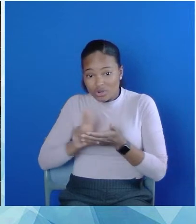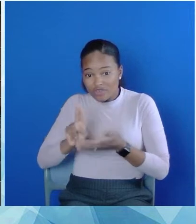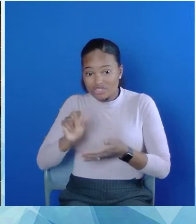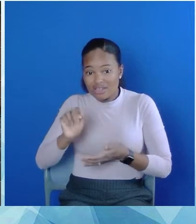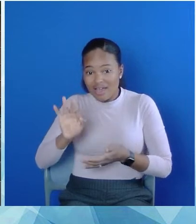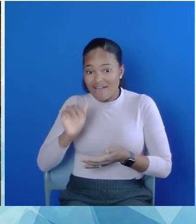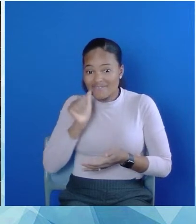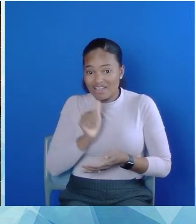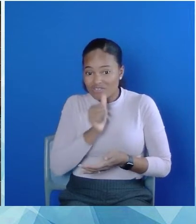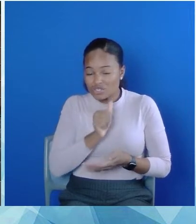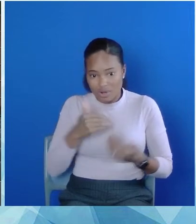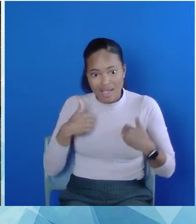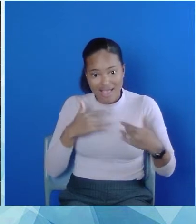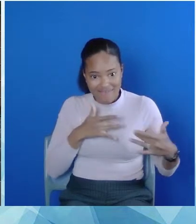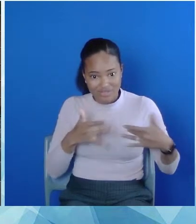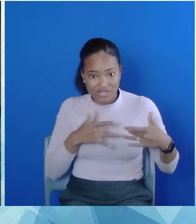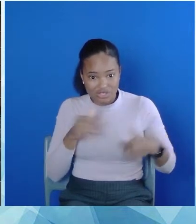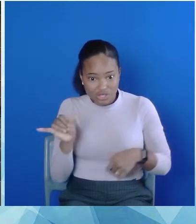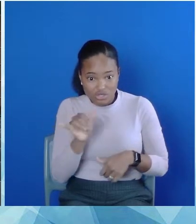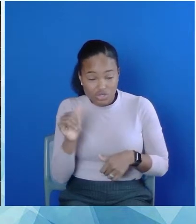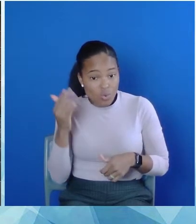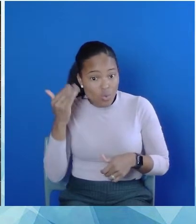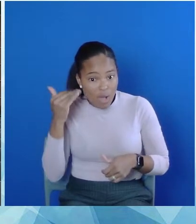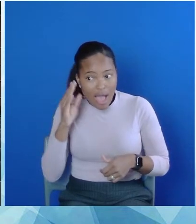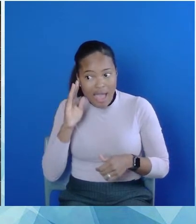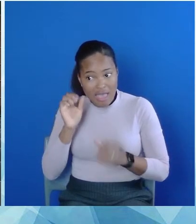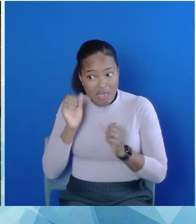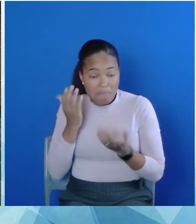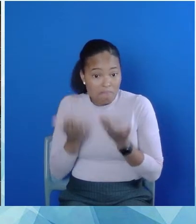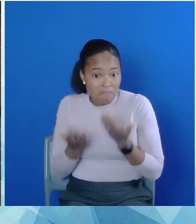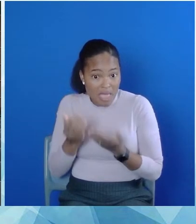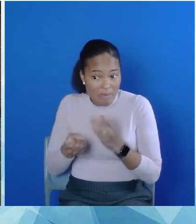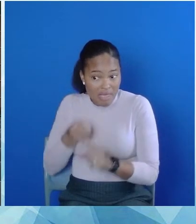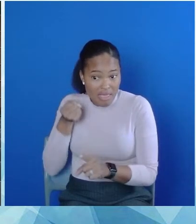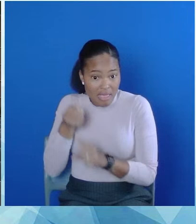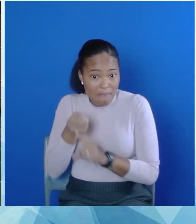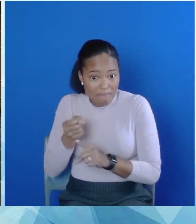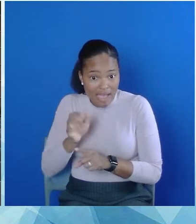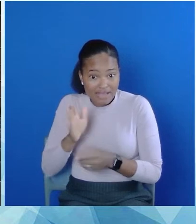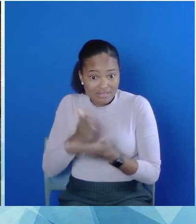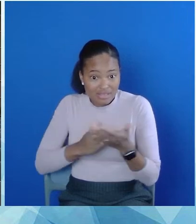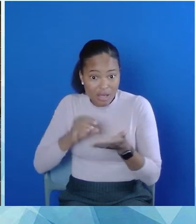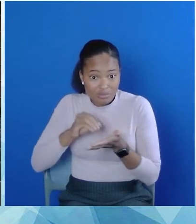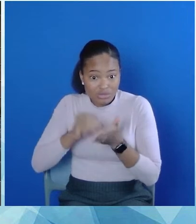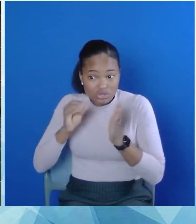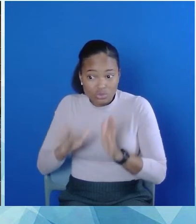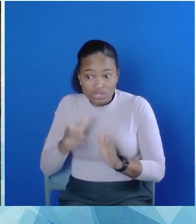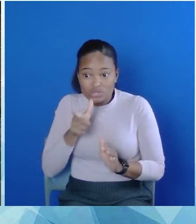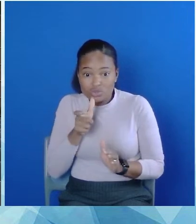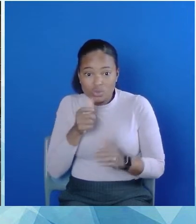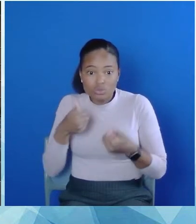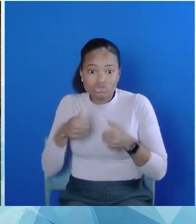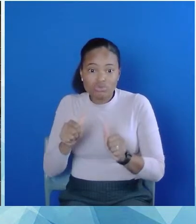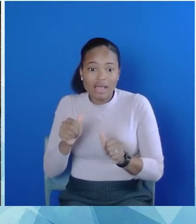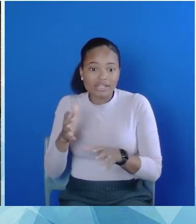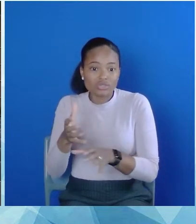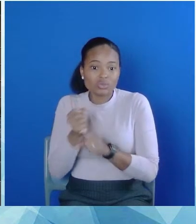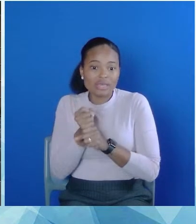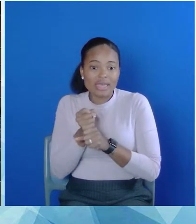this could potentially affect some of their students who are trying to get certificated through the intern certificate